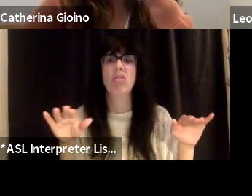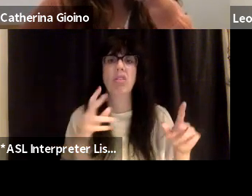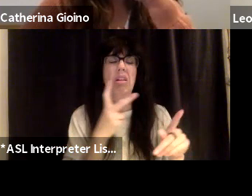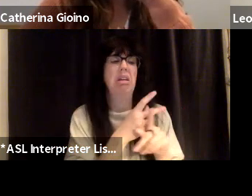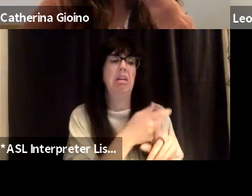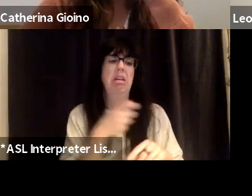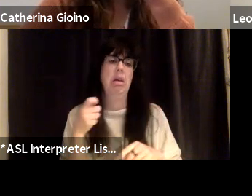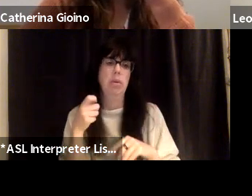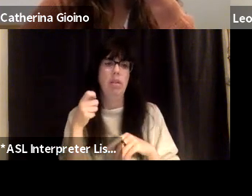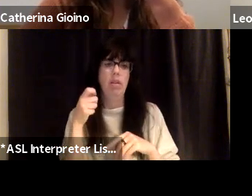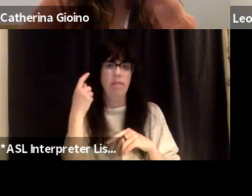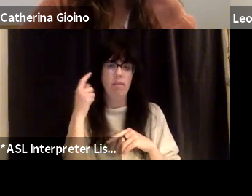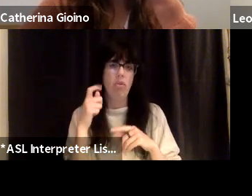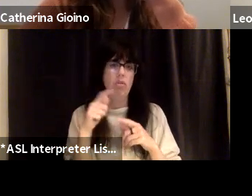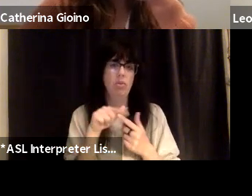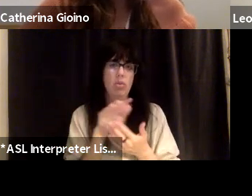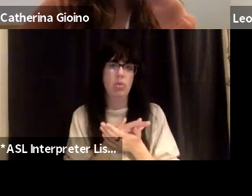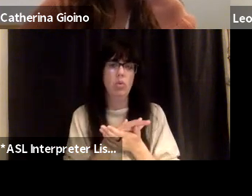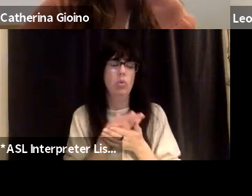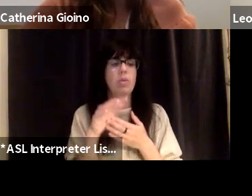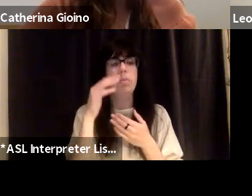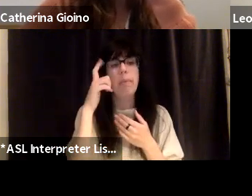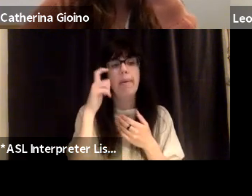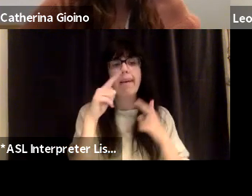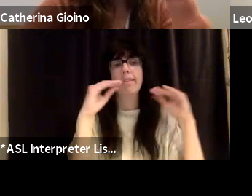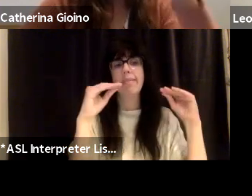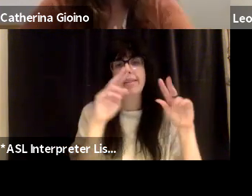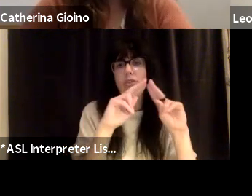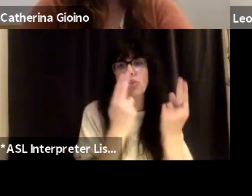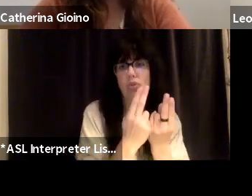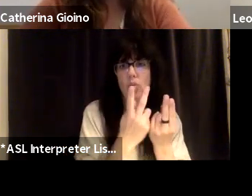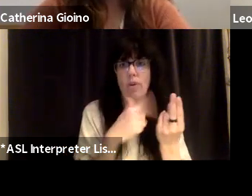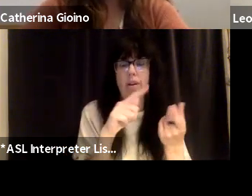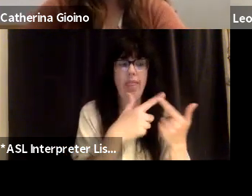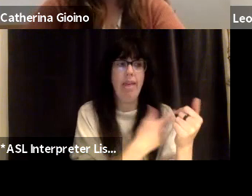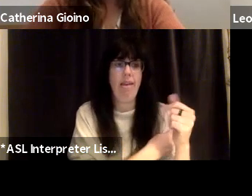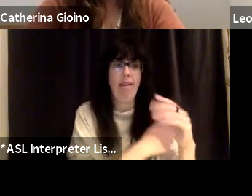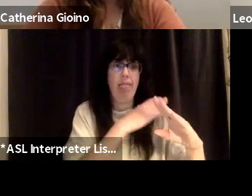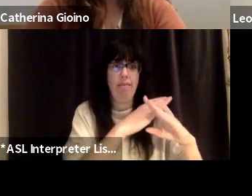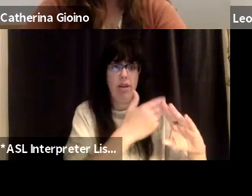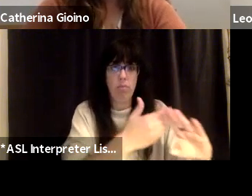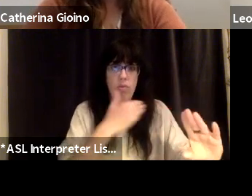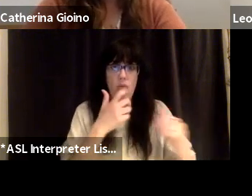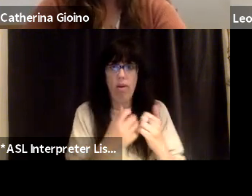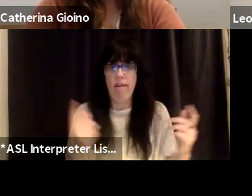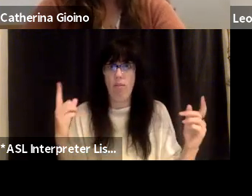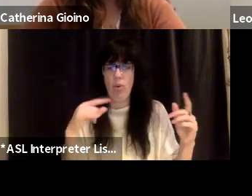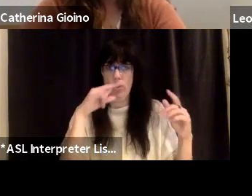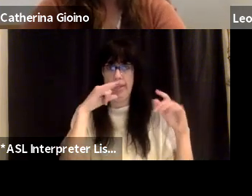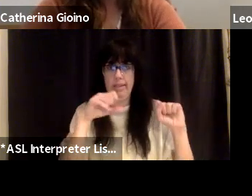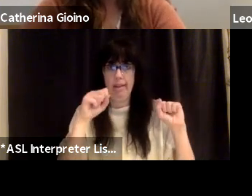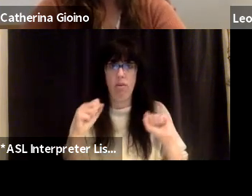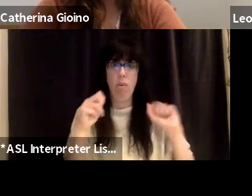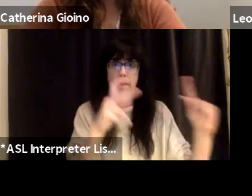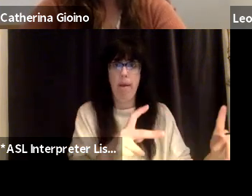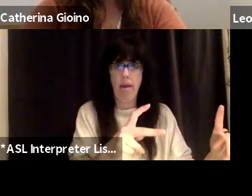interests of the teachers union, where they had the opportunity to get vaccinated above and before everyone else so our kids could go back.